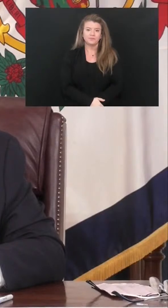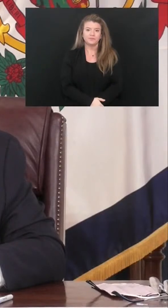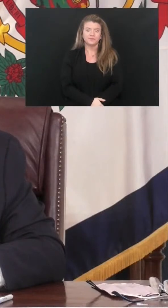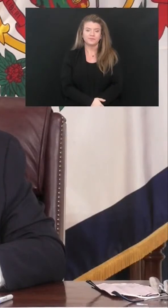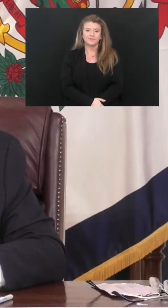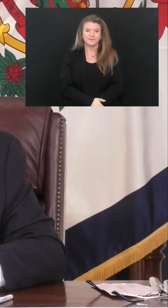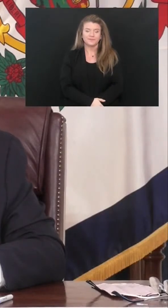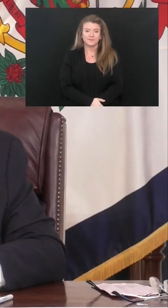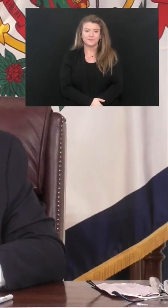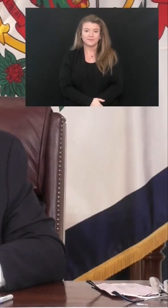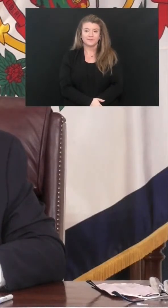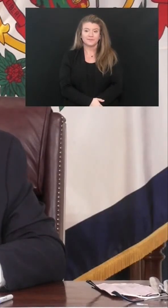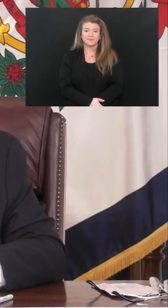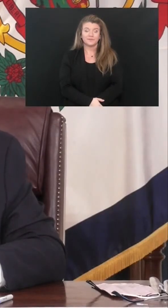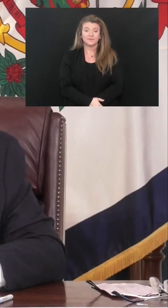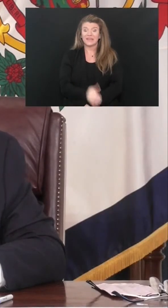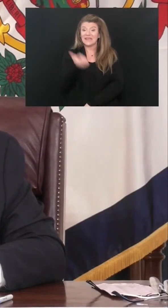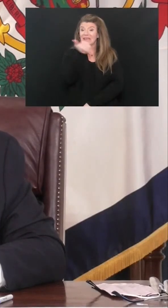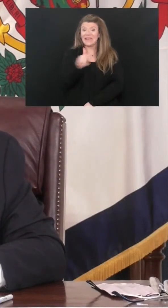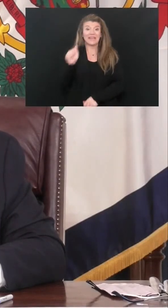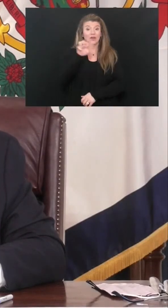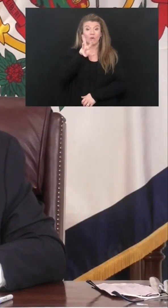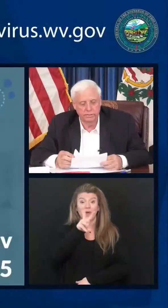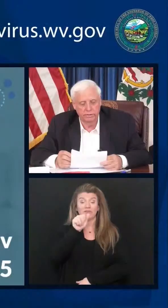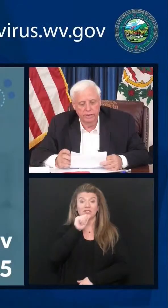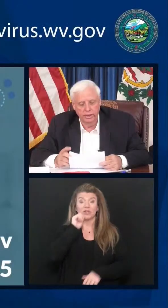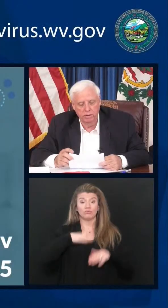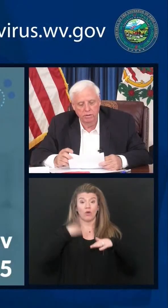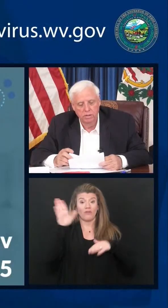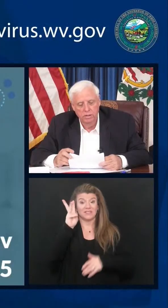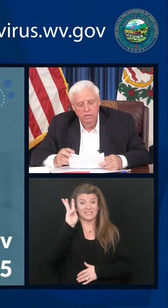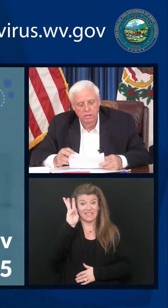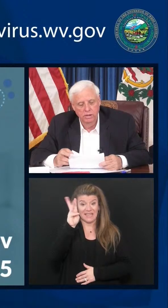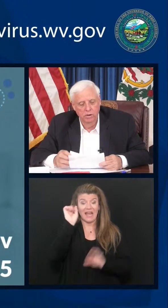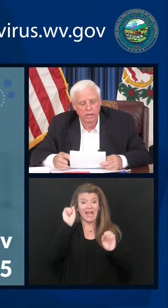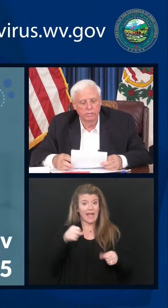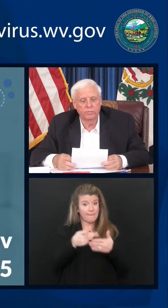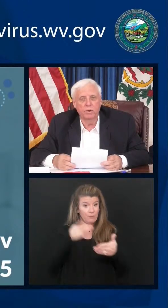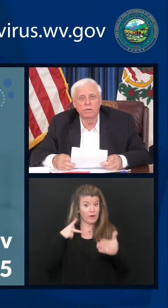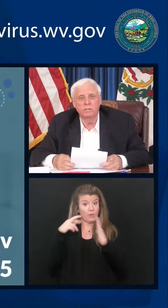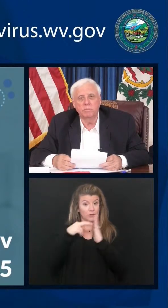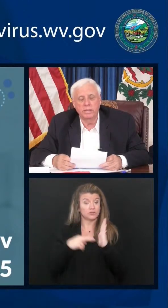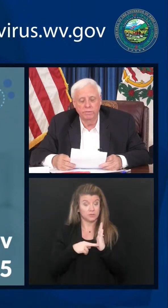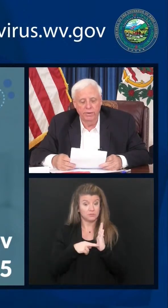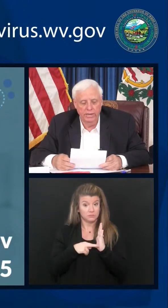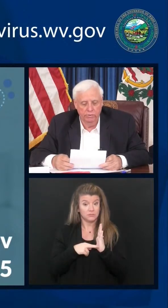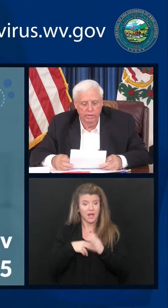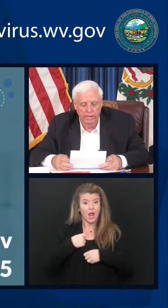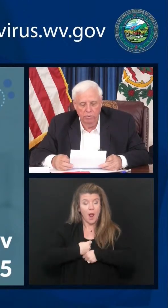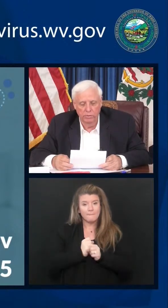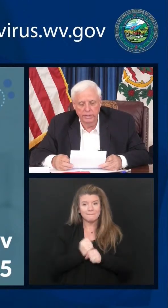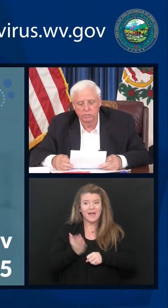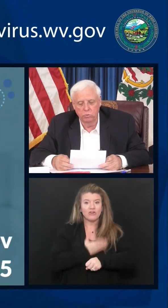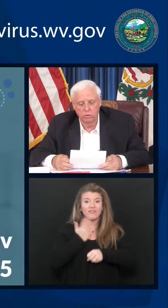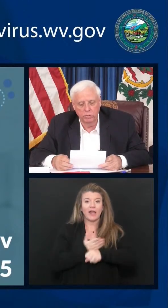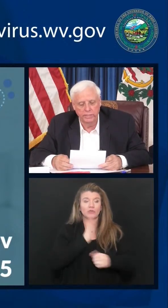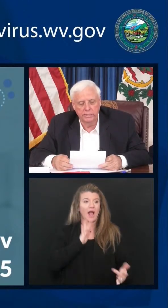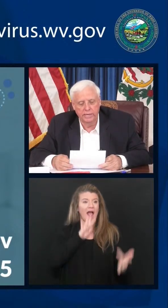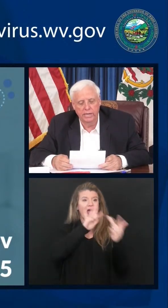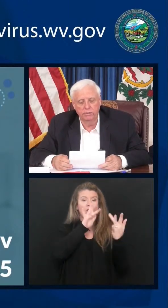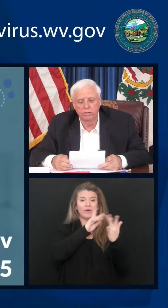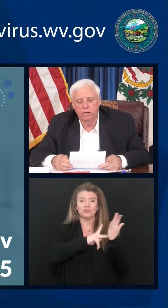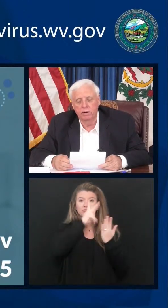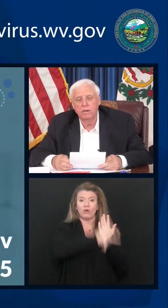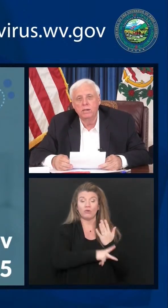West Virginians age 16 and older can pre-register now. You know, as far as a manufacturing outreach, we're